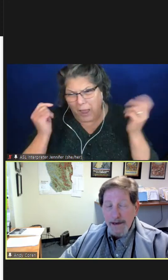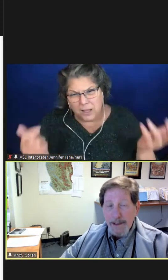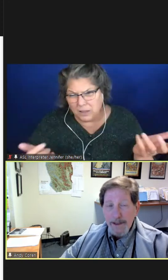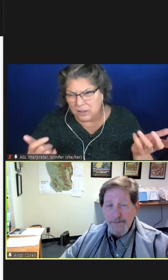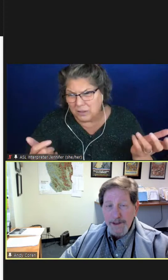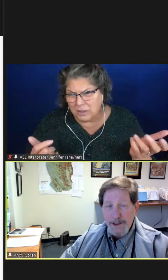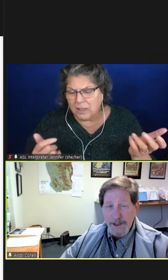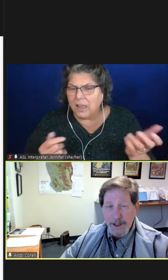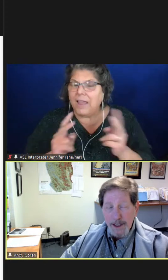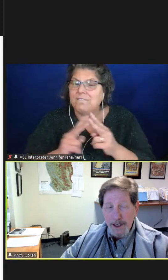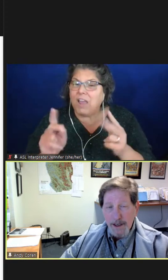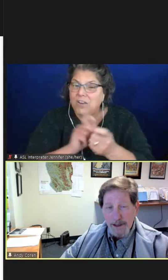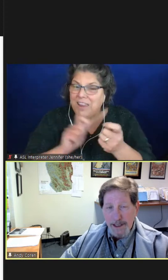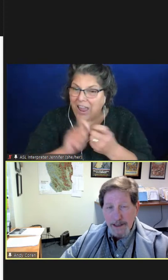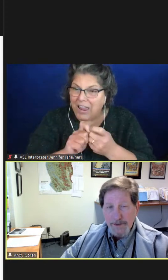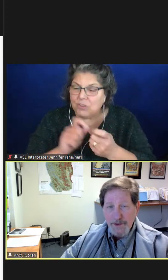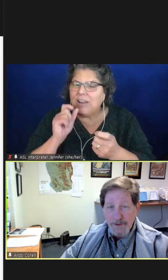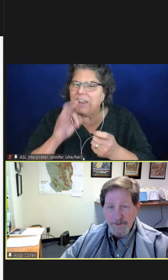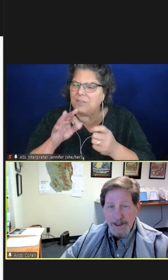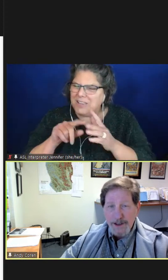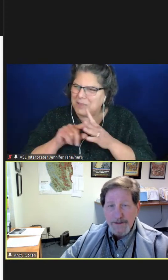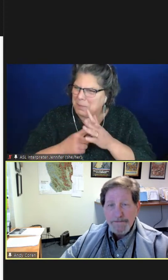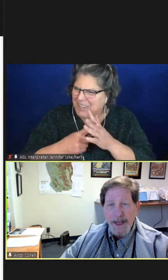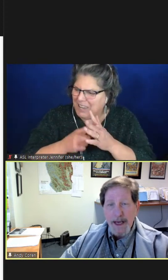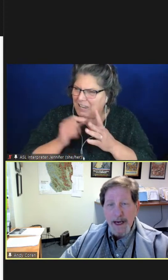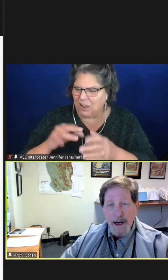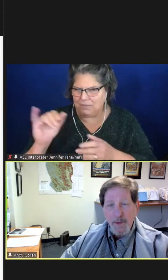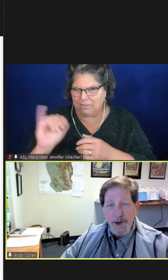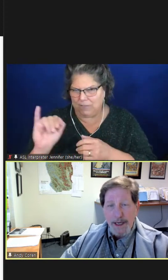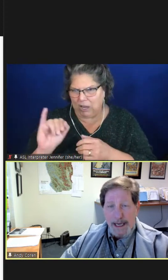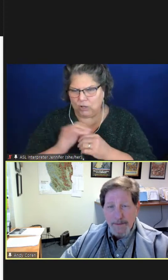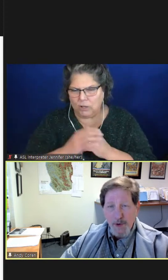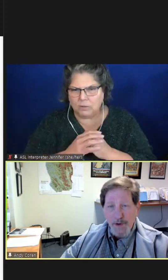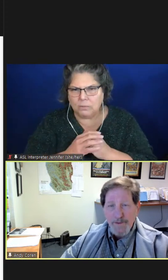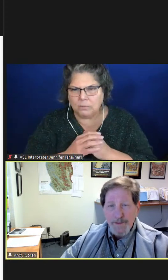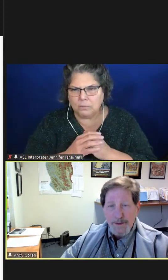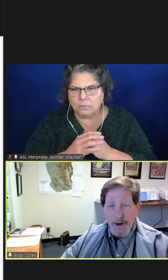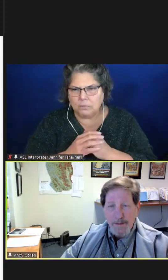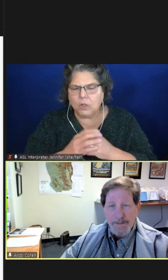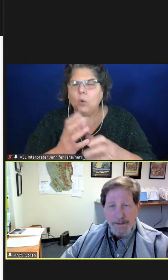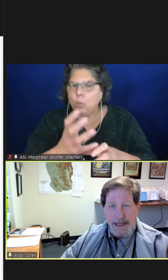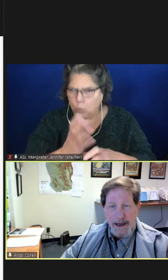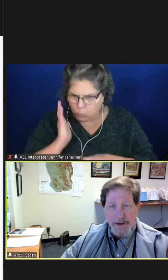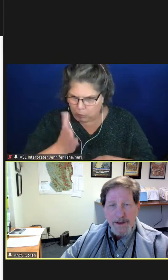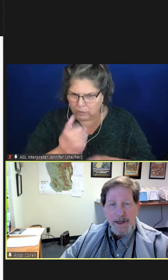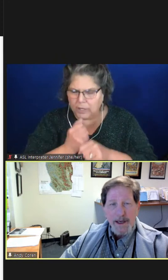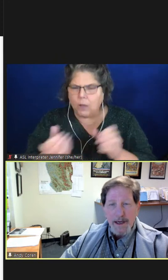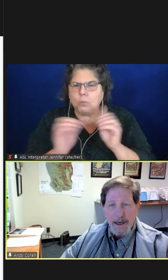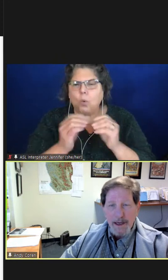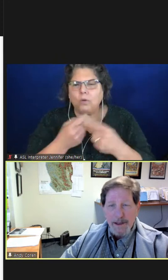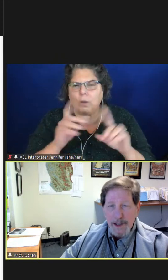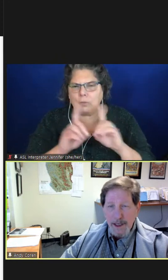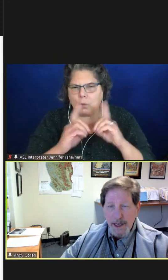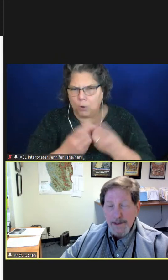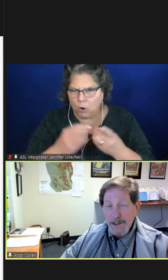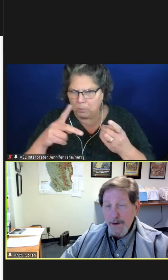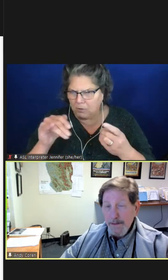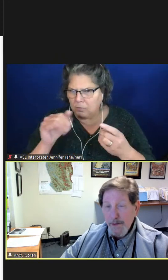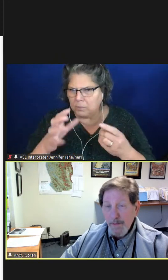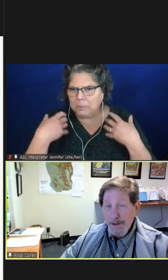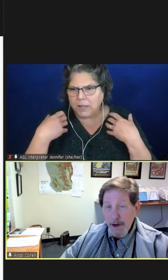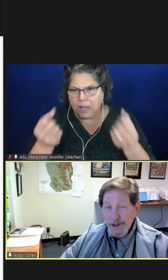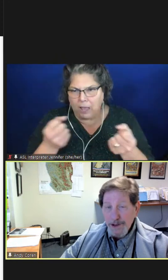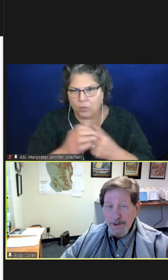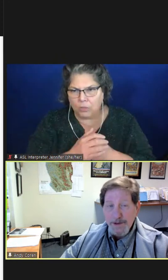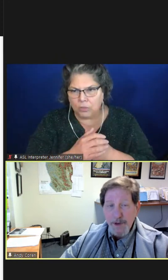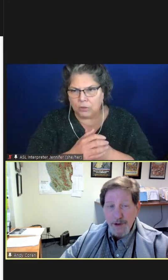very accurate if it's in the early days of your infection. We're getting more from Department of Public Health, and these probably